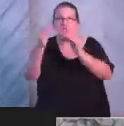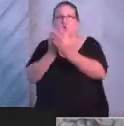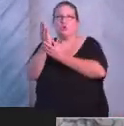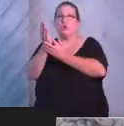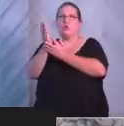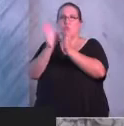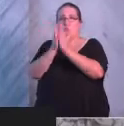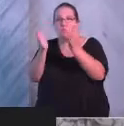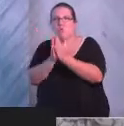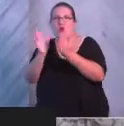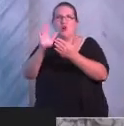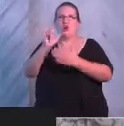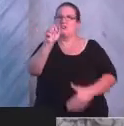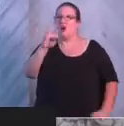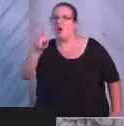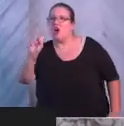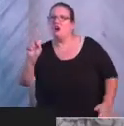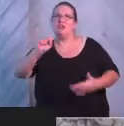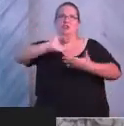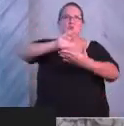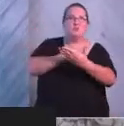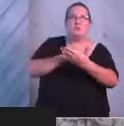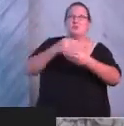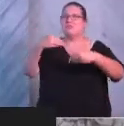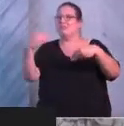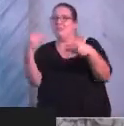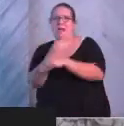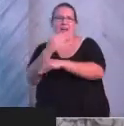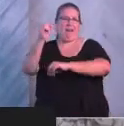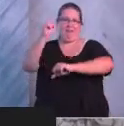arts, music, even math and science.